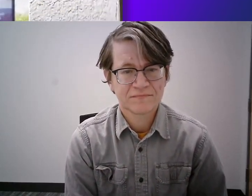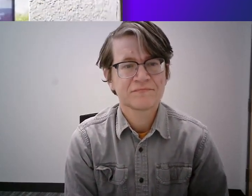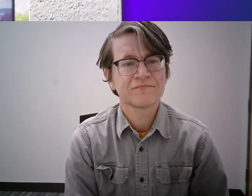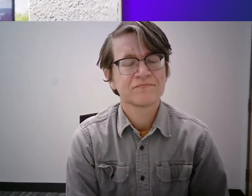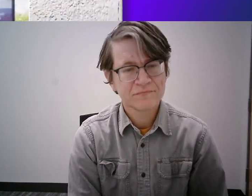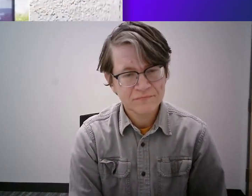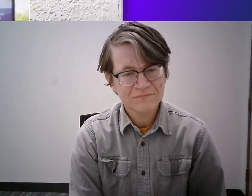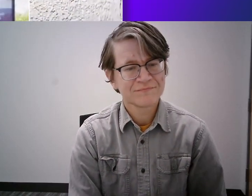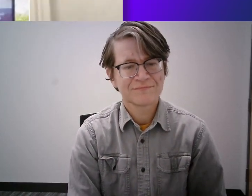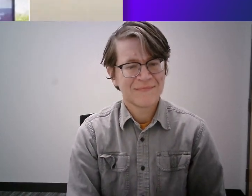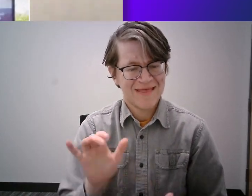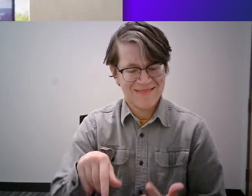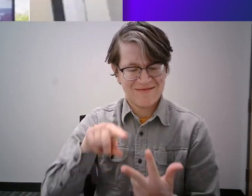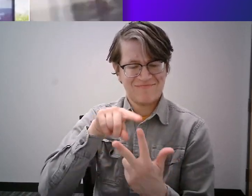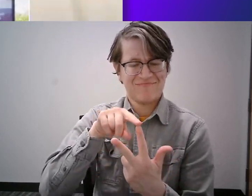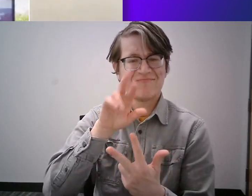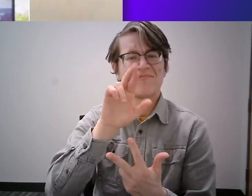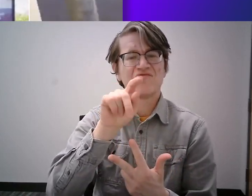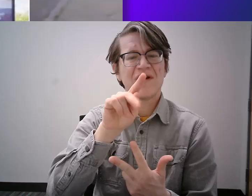That's a rational.